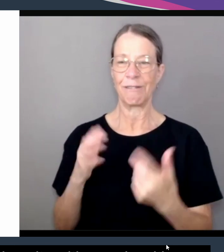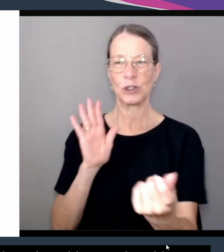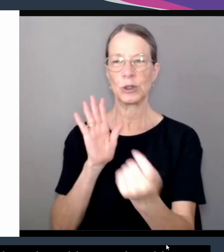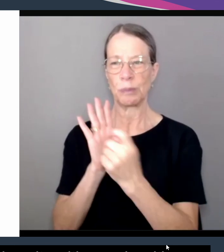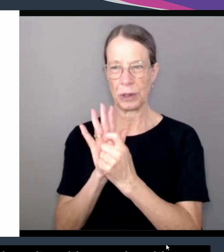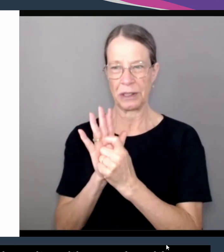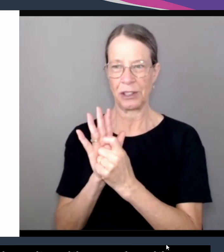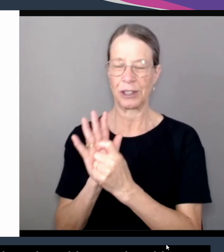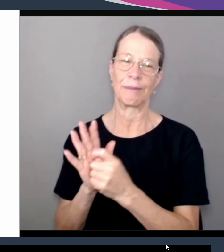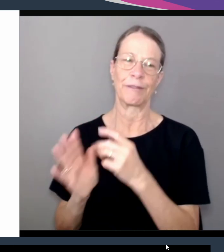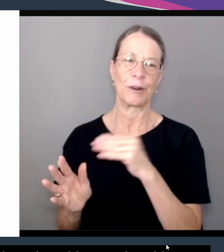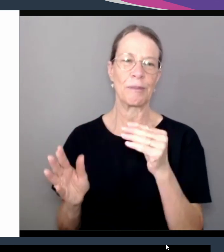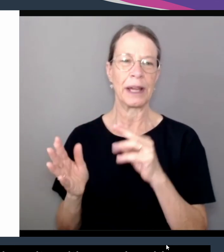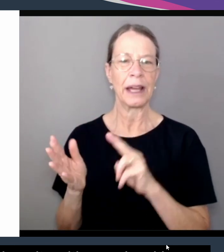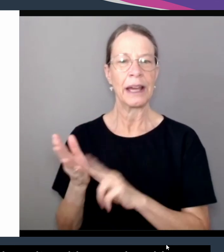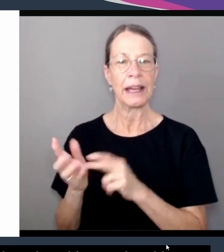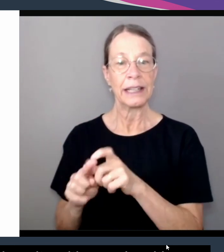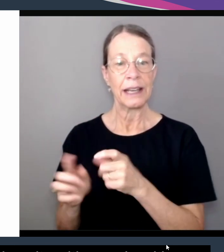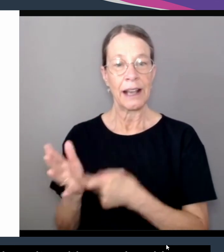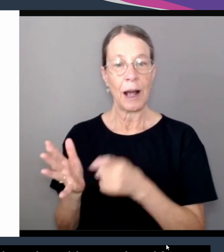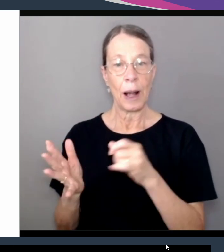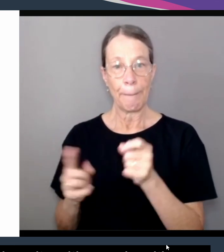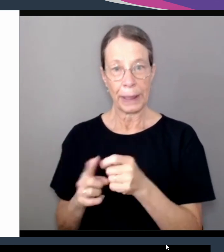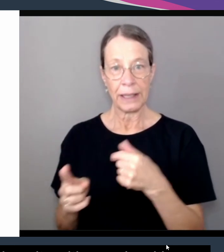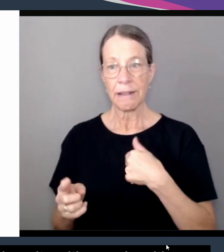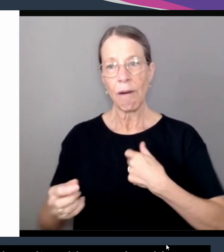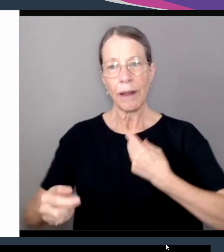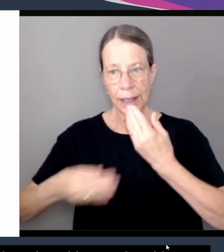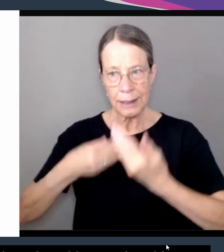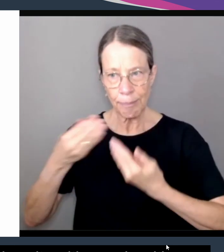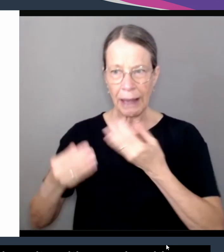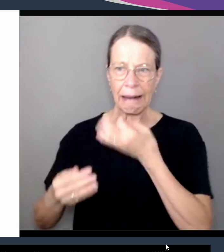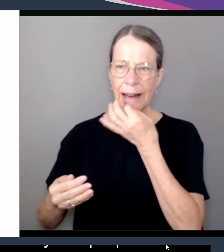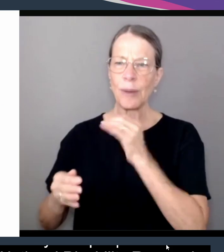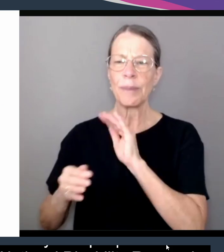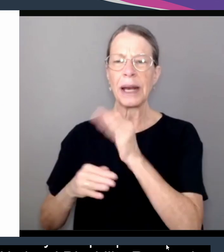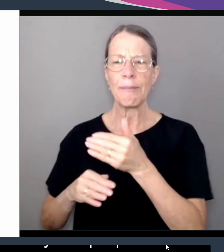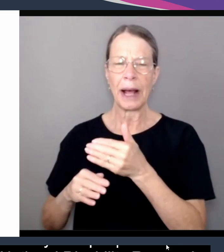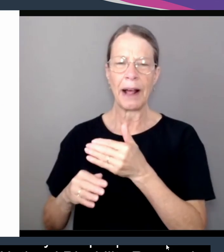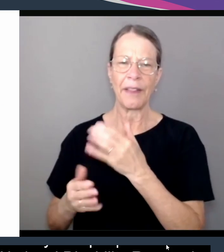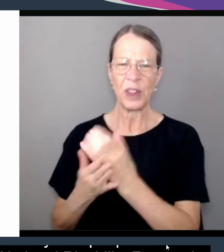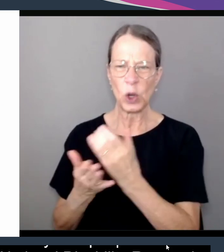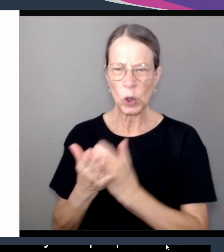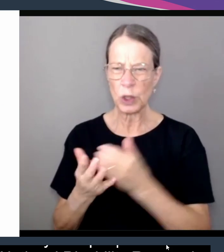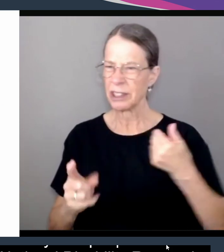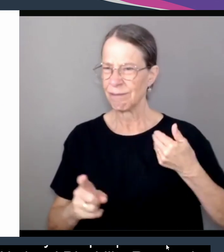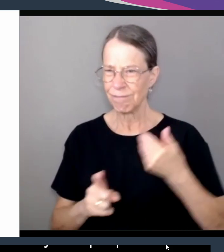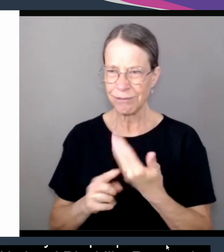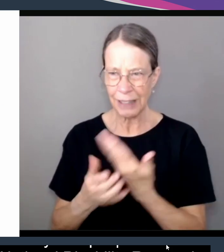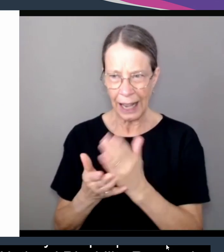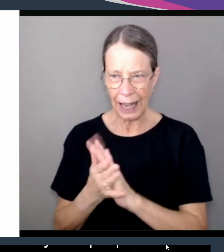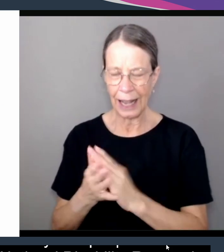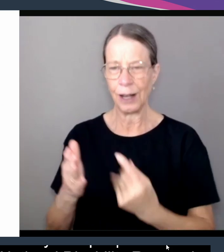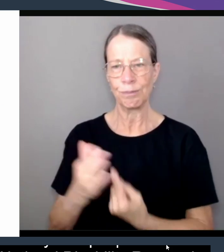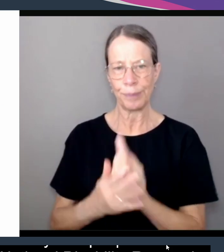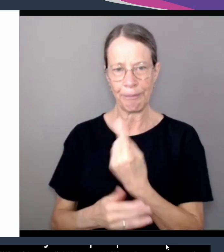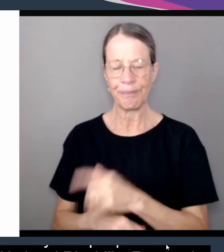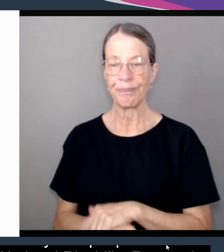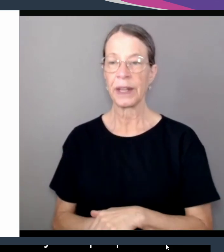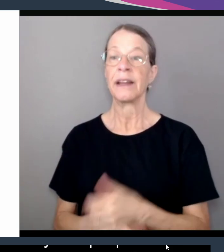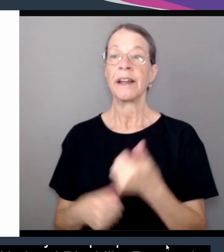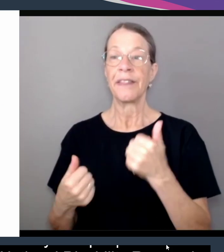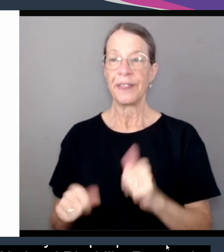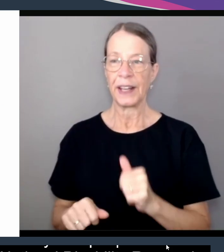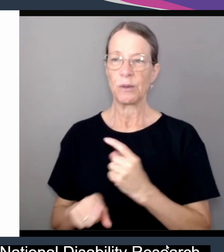tell you a little bit about the course and how it came to be, because I think that's part of the story here, and then we'll talk about what it is and how you